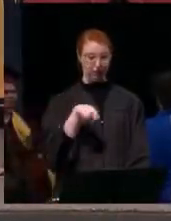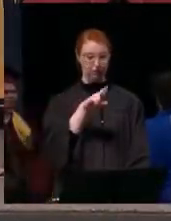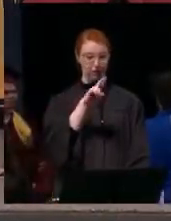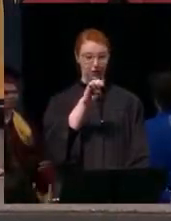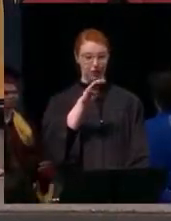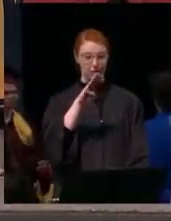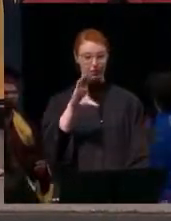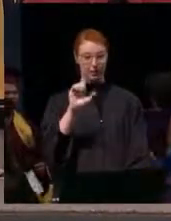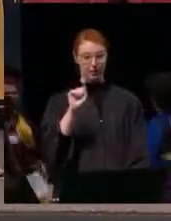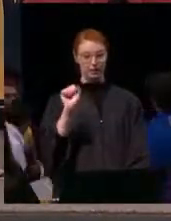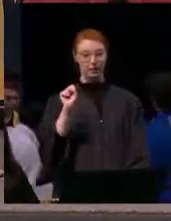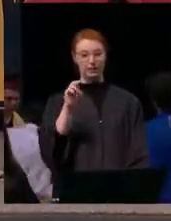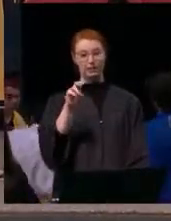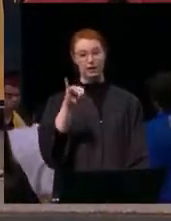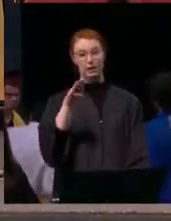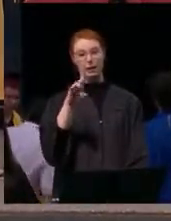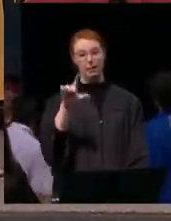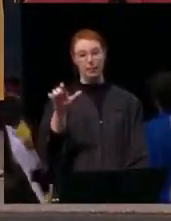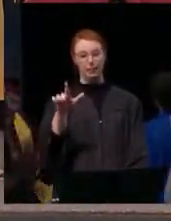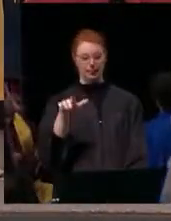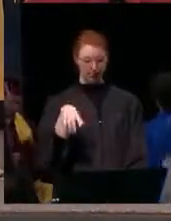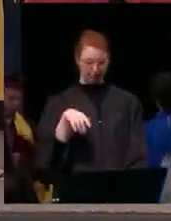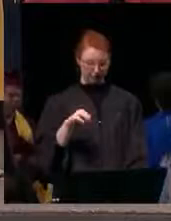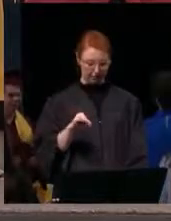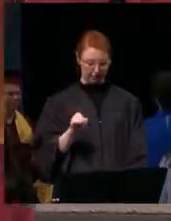Rebecca Seibel.